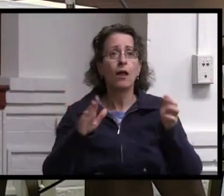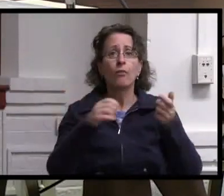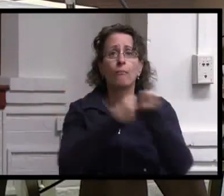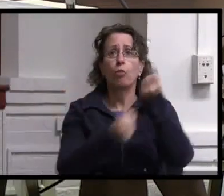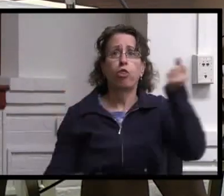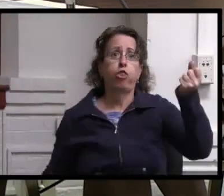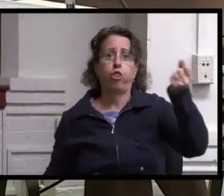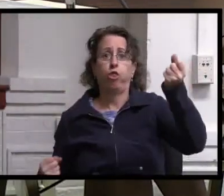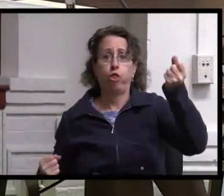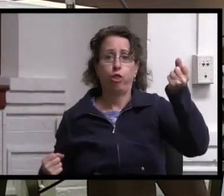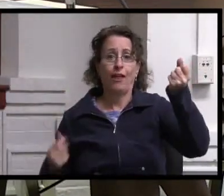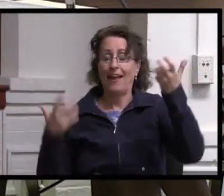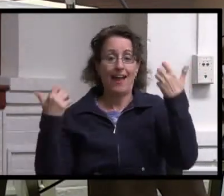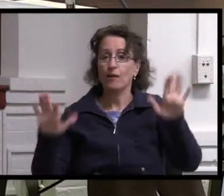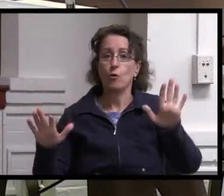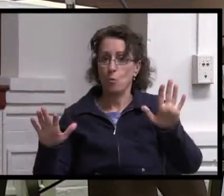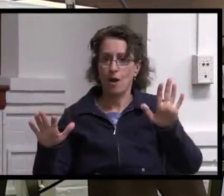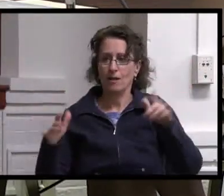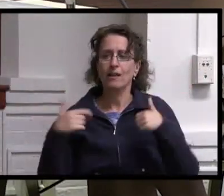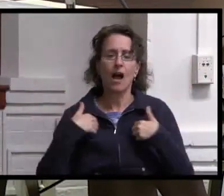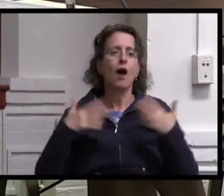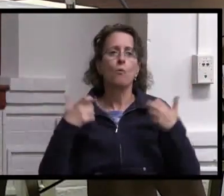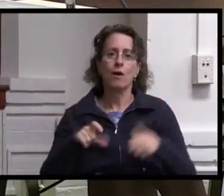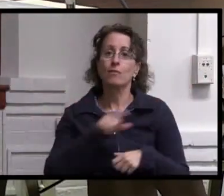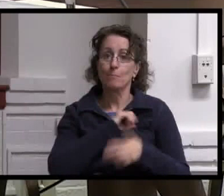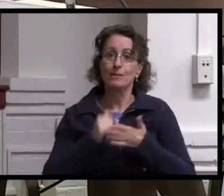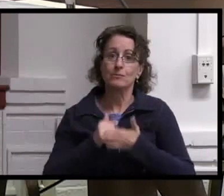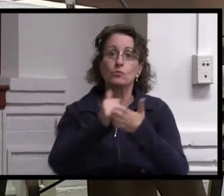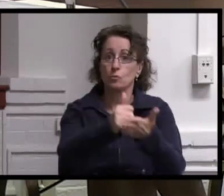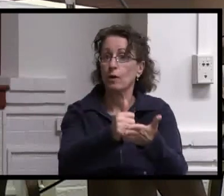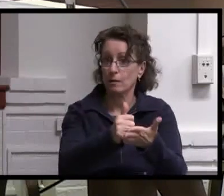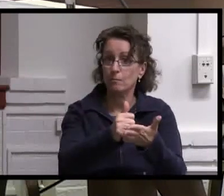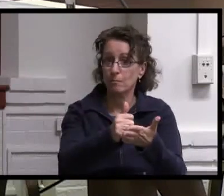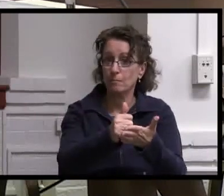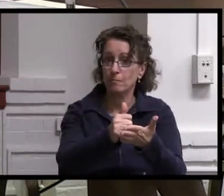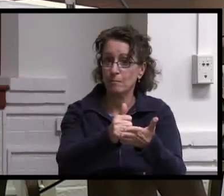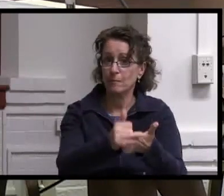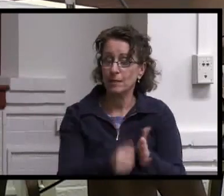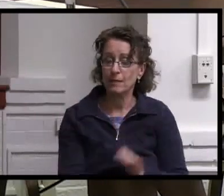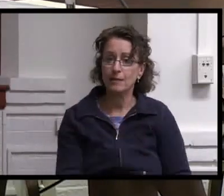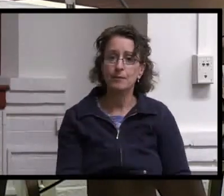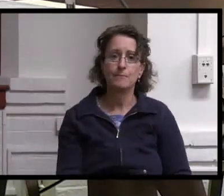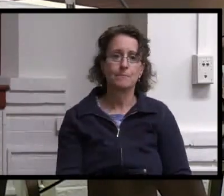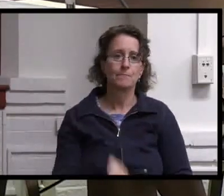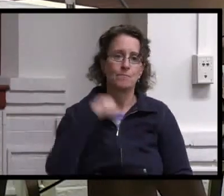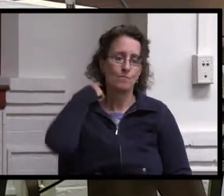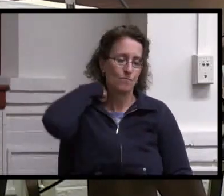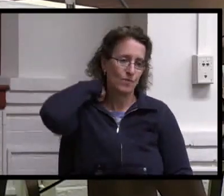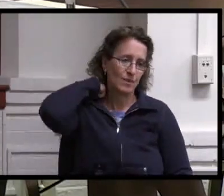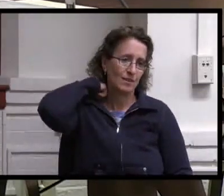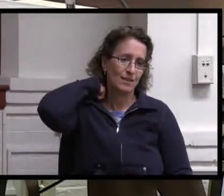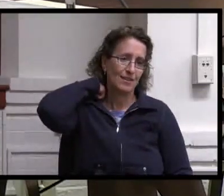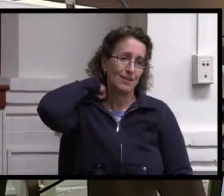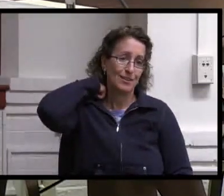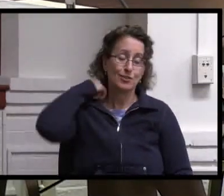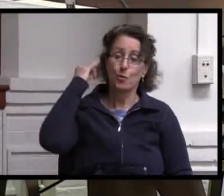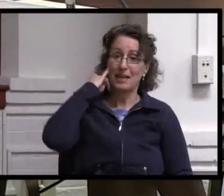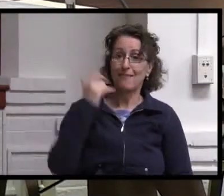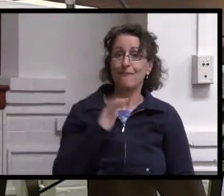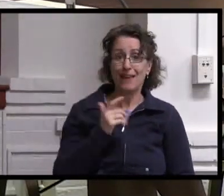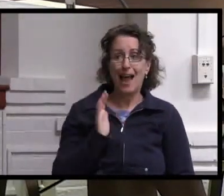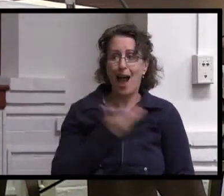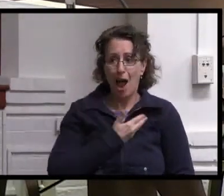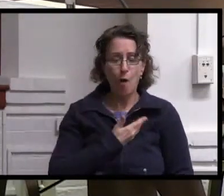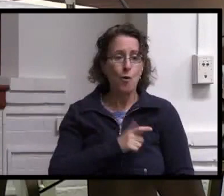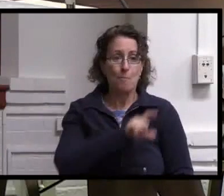to help them. I mean, that would be truly tragic. So by us constantly going out of the community and reaching, one of these